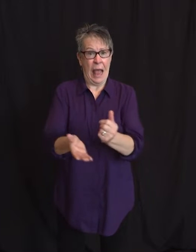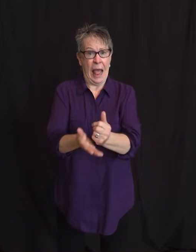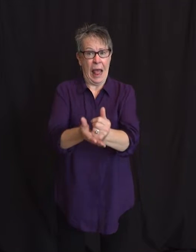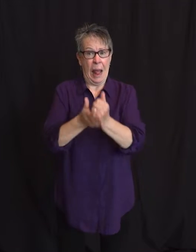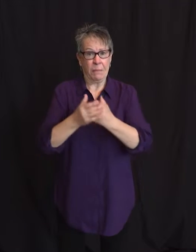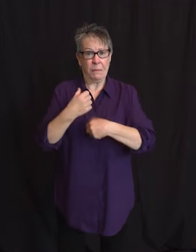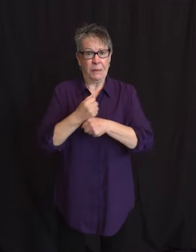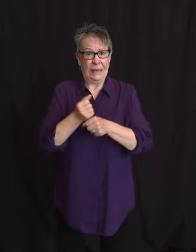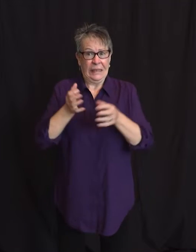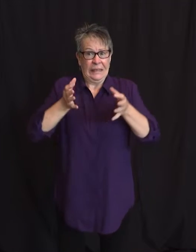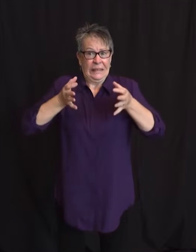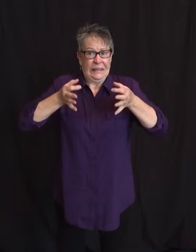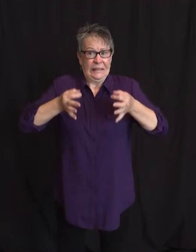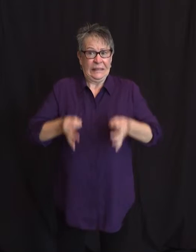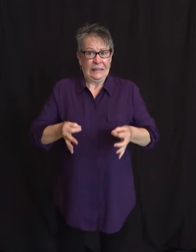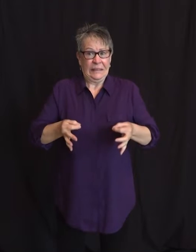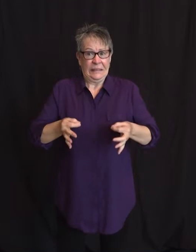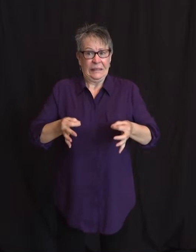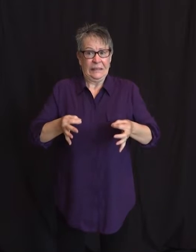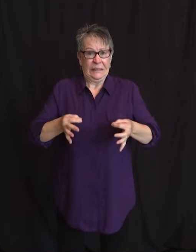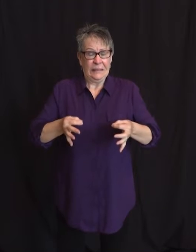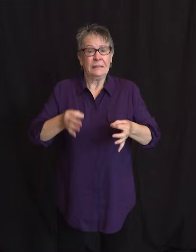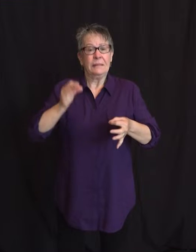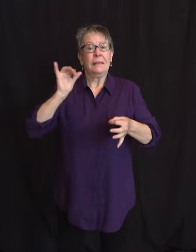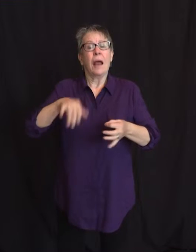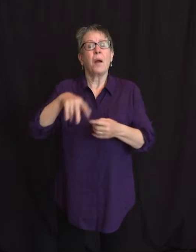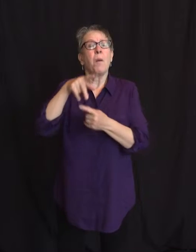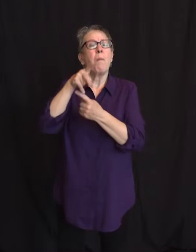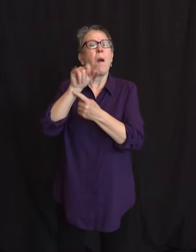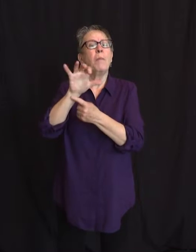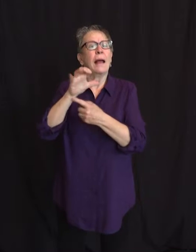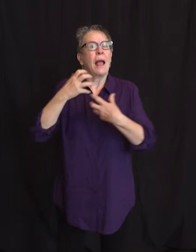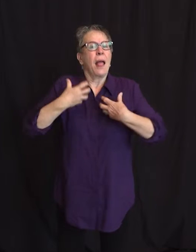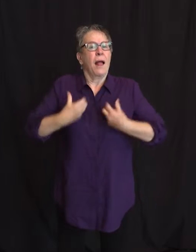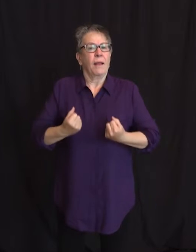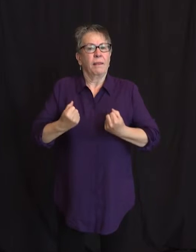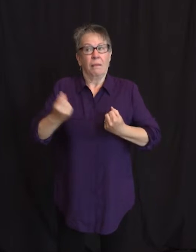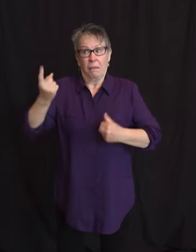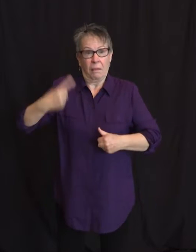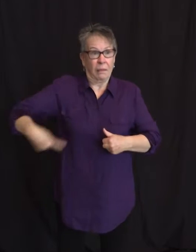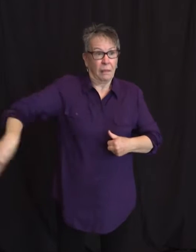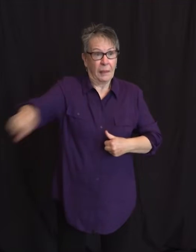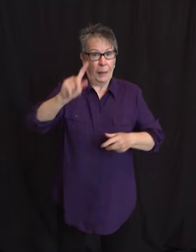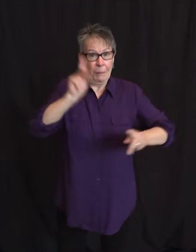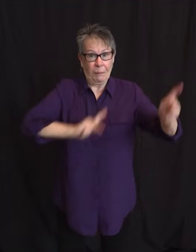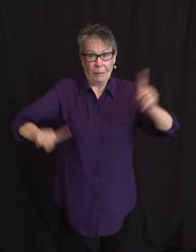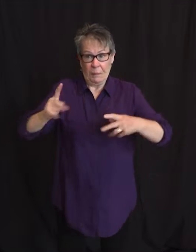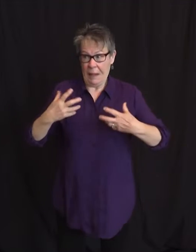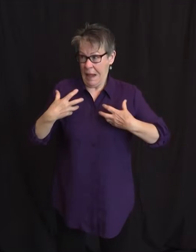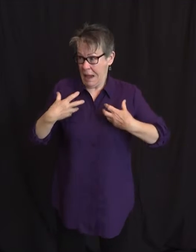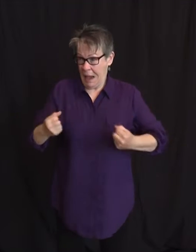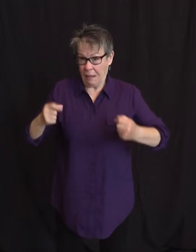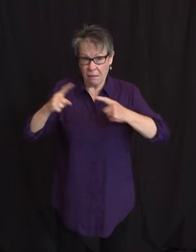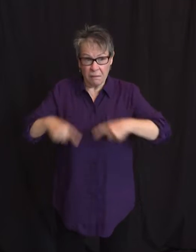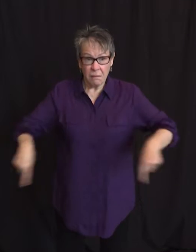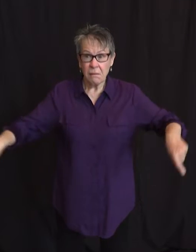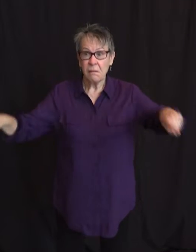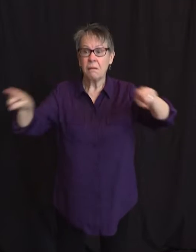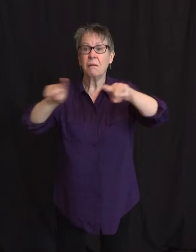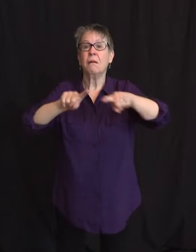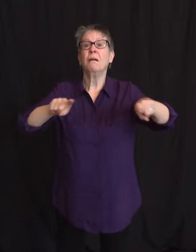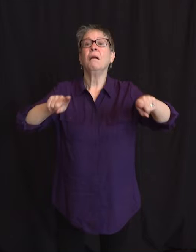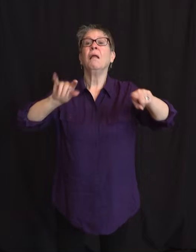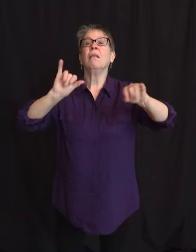this: public health creates economic health. I repeat, public health creates economic